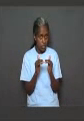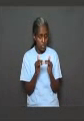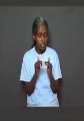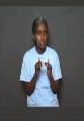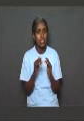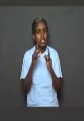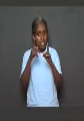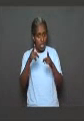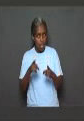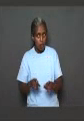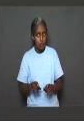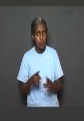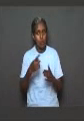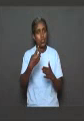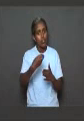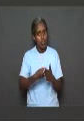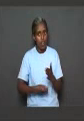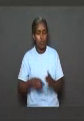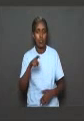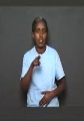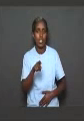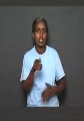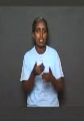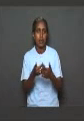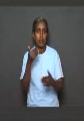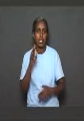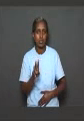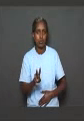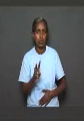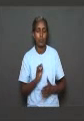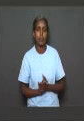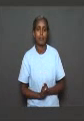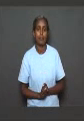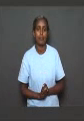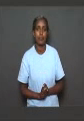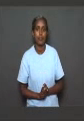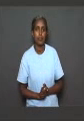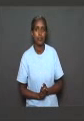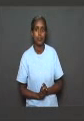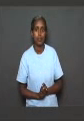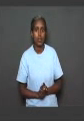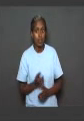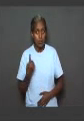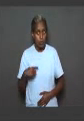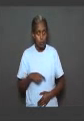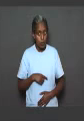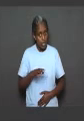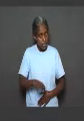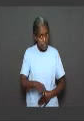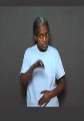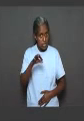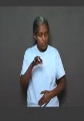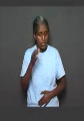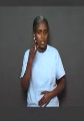the absolute value of x minus 2. We will discover